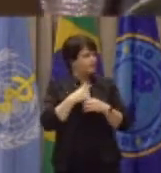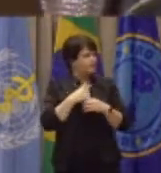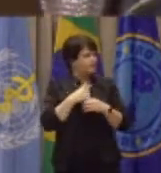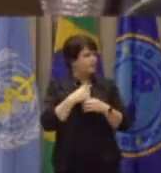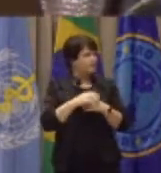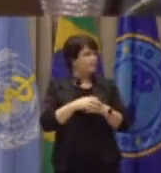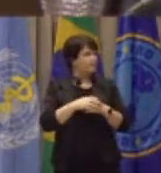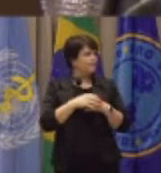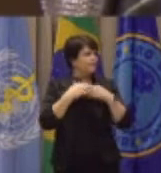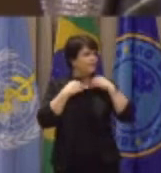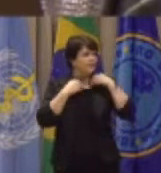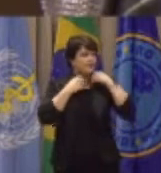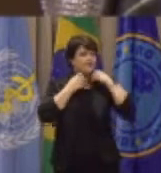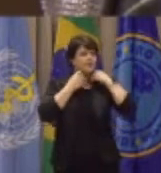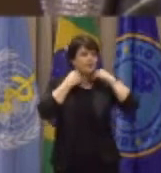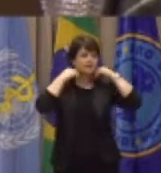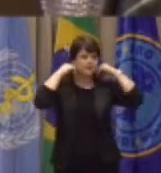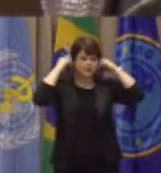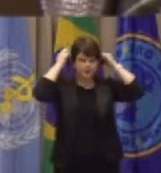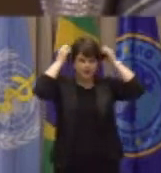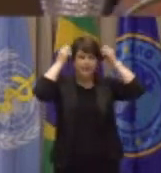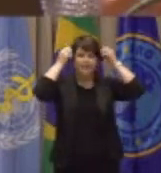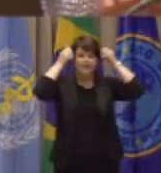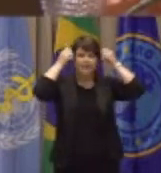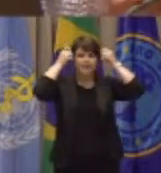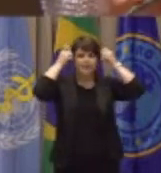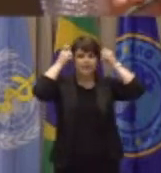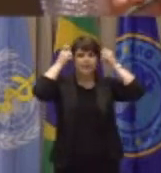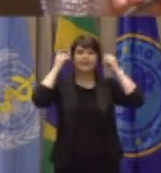A final comment of 30 seconds.